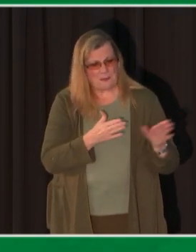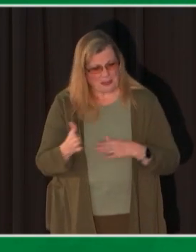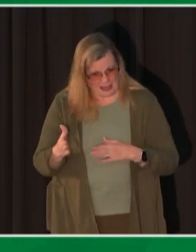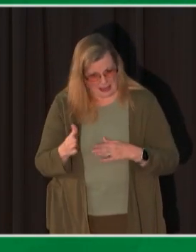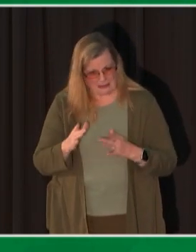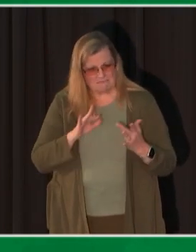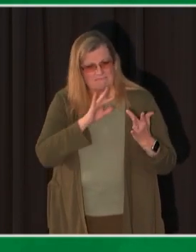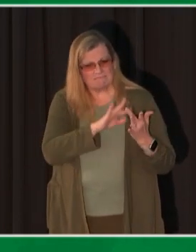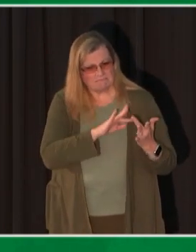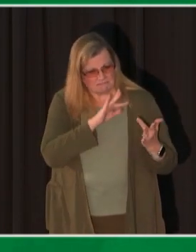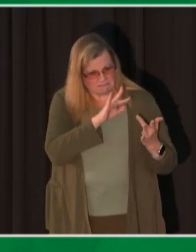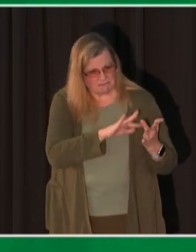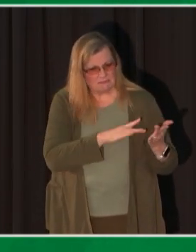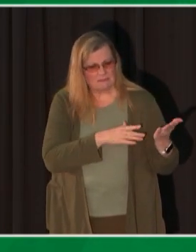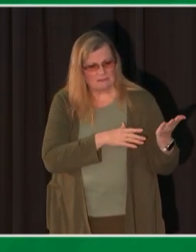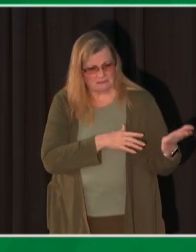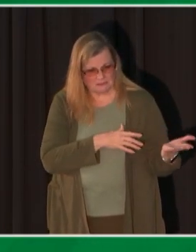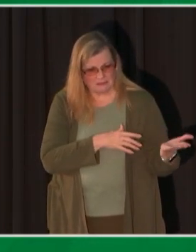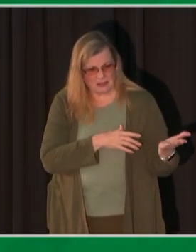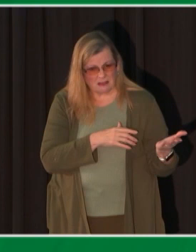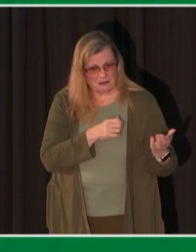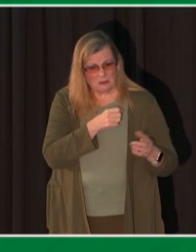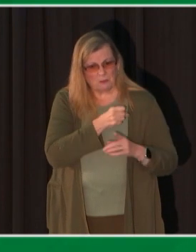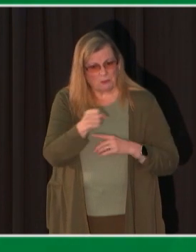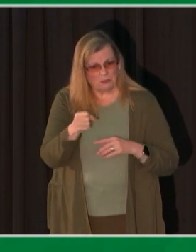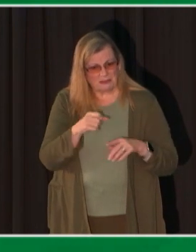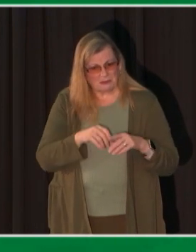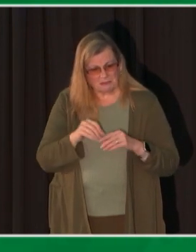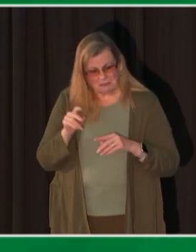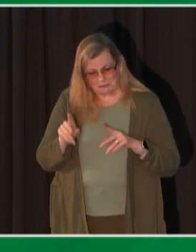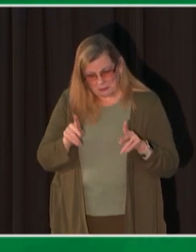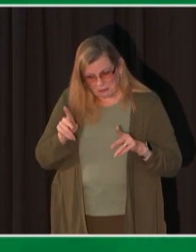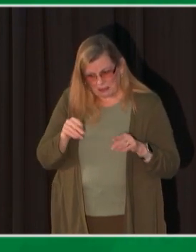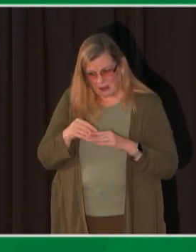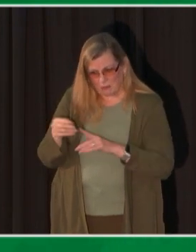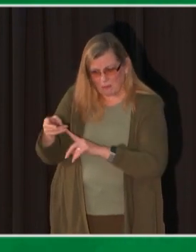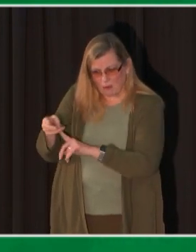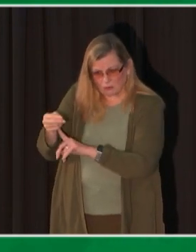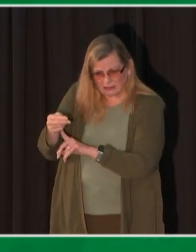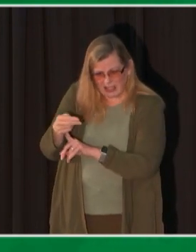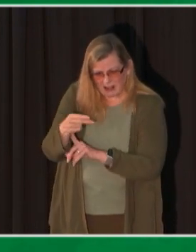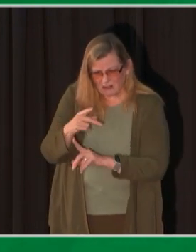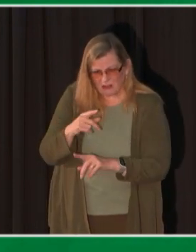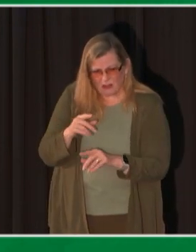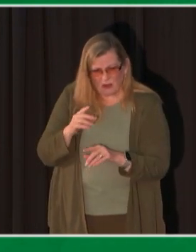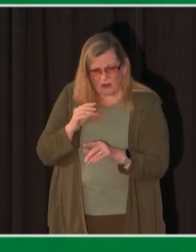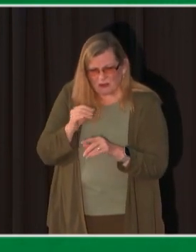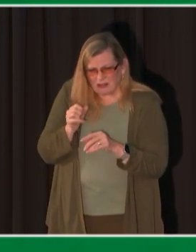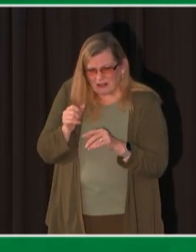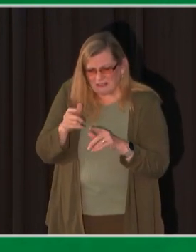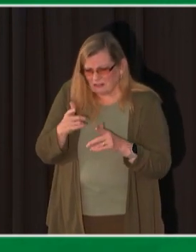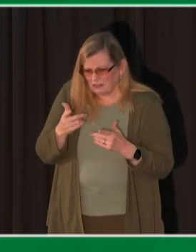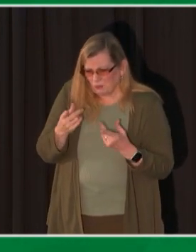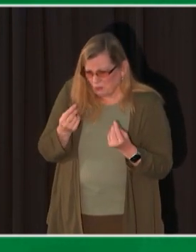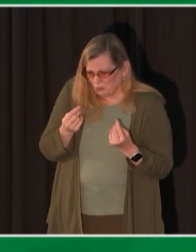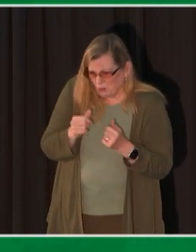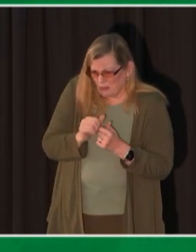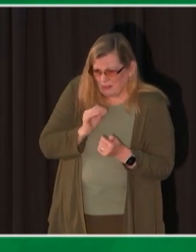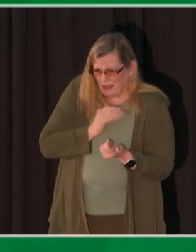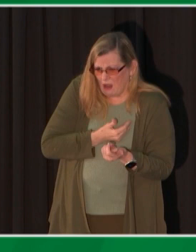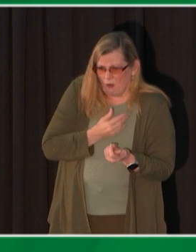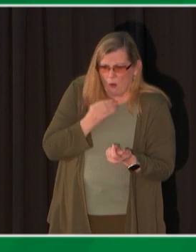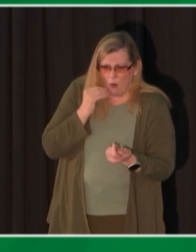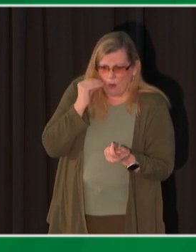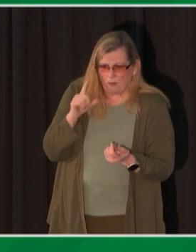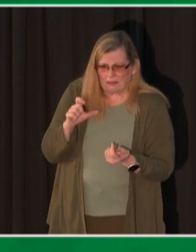non-high-risk homeless people in hotels. Is that something that you are considering? Perry, we gave a very